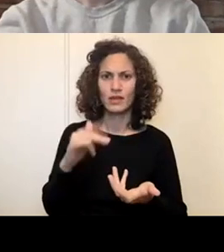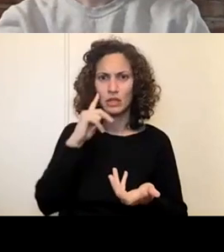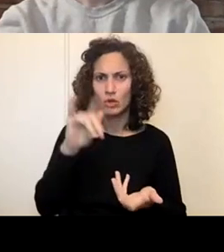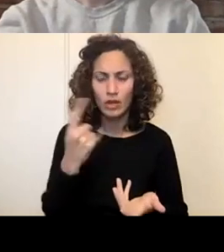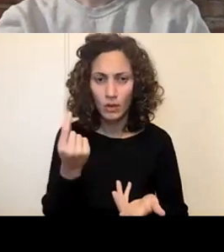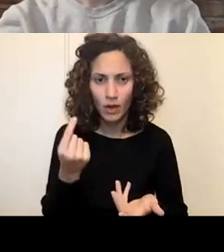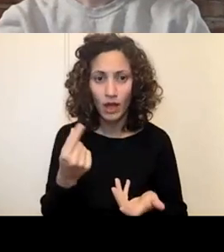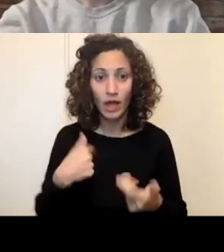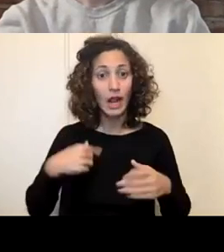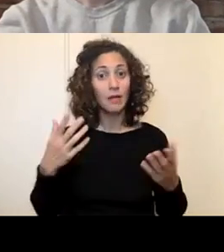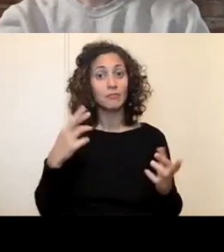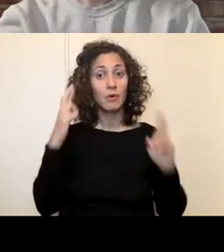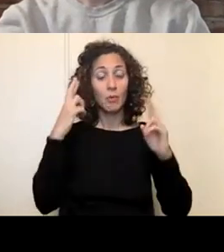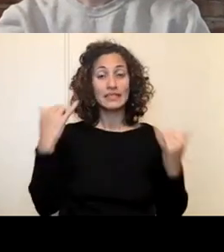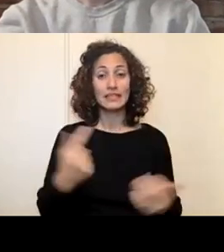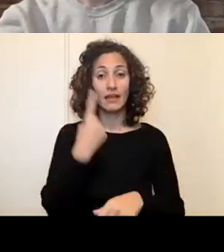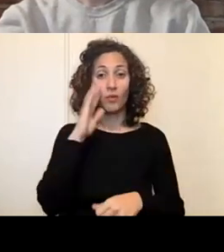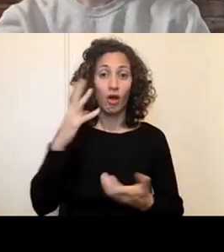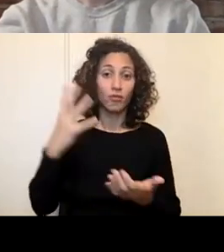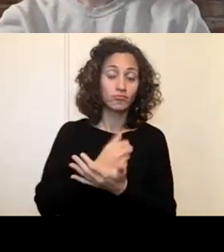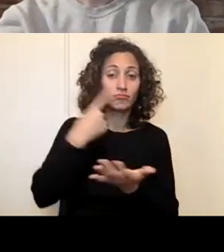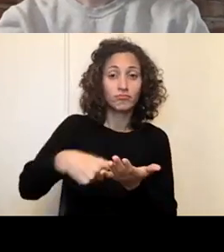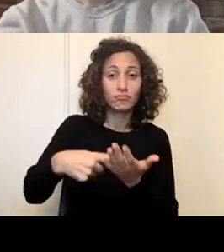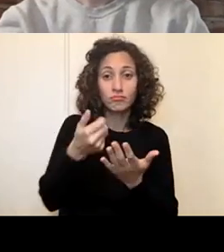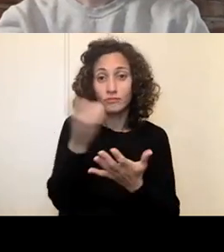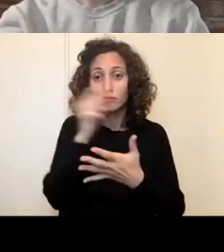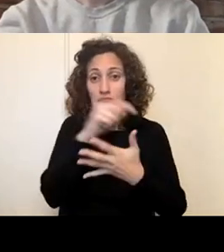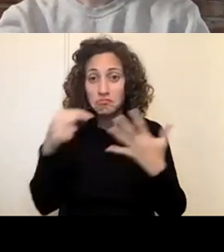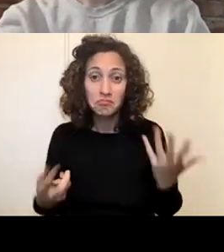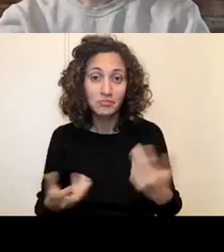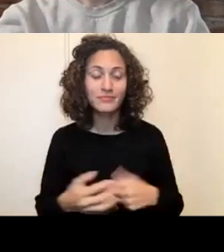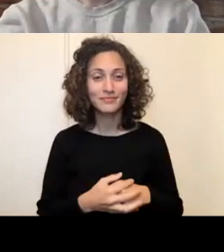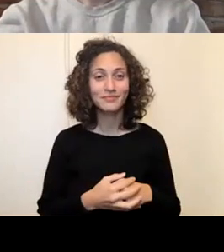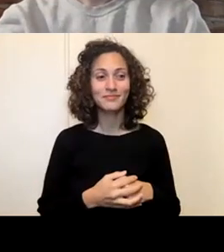hoping to talk about some of those today. Awesome.